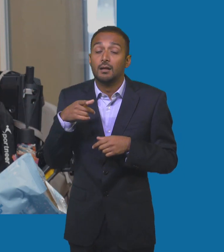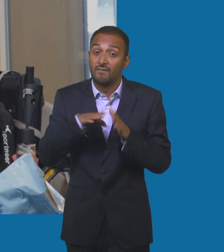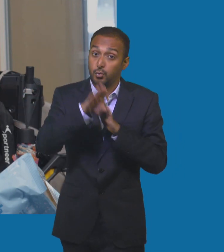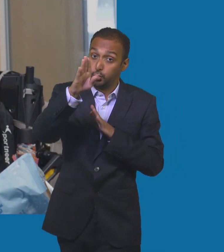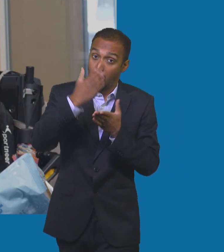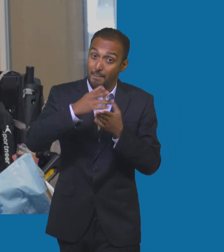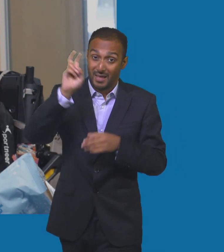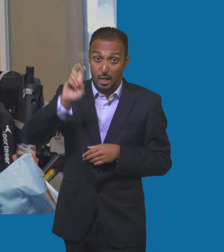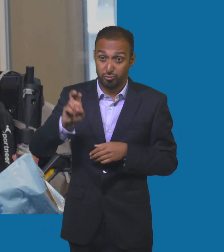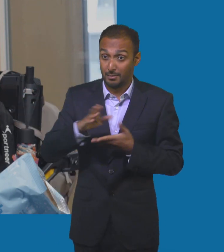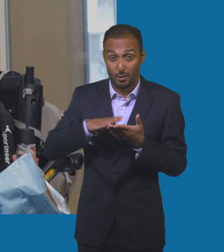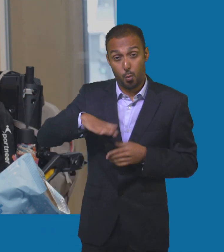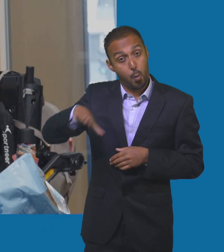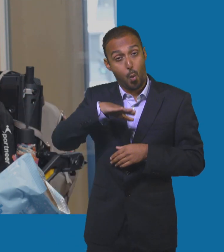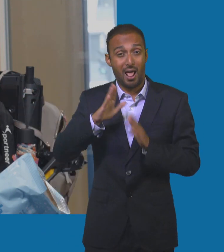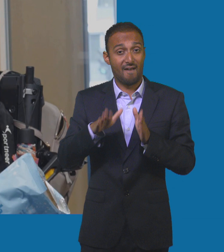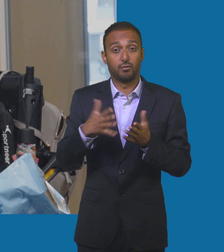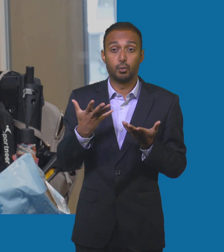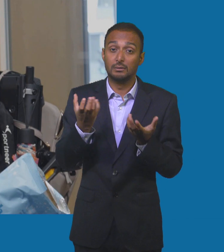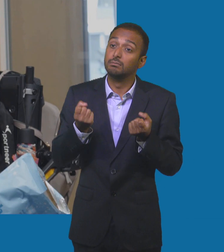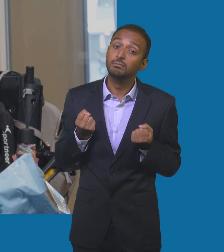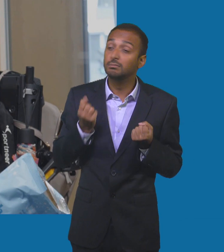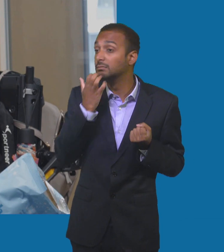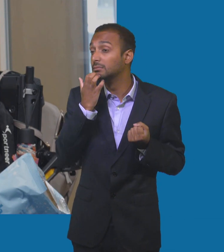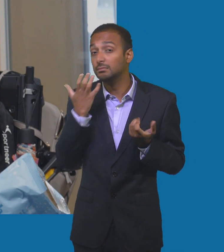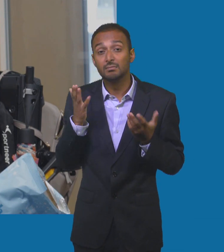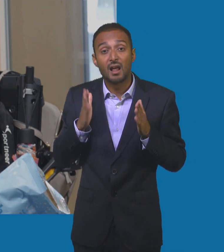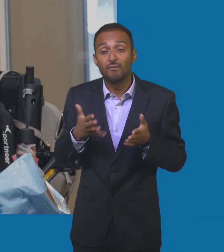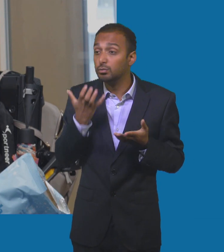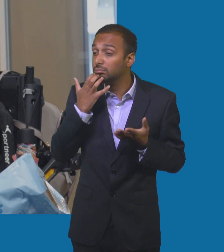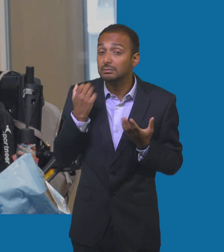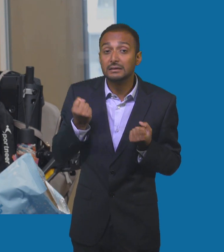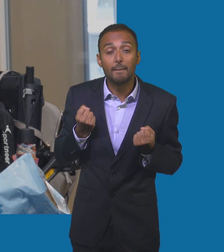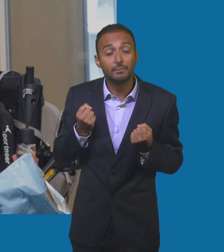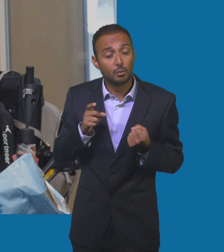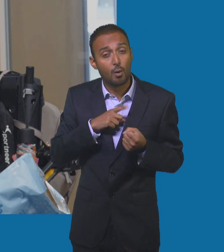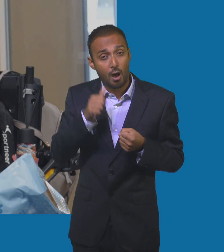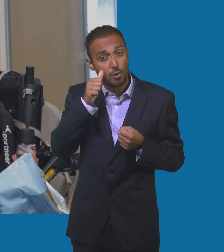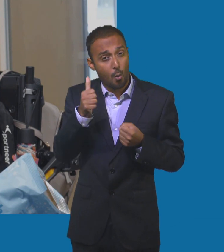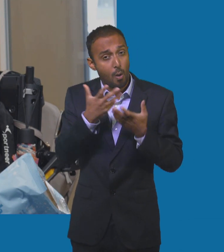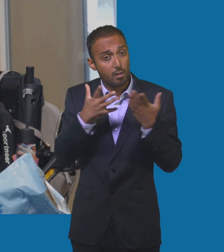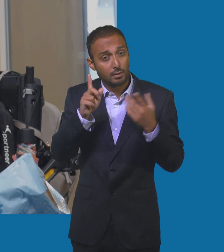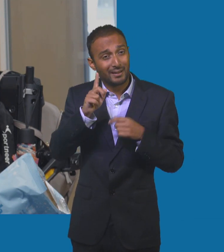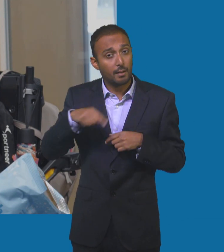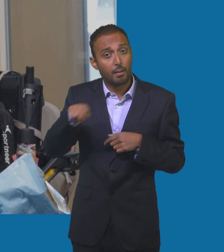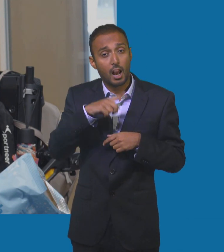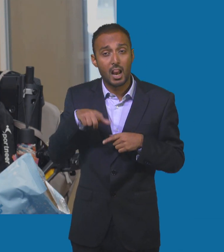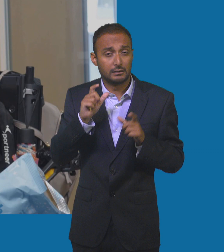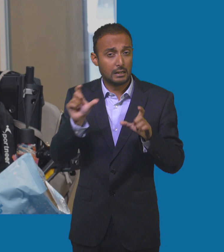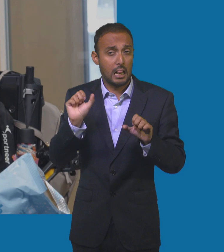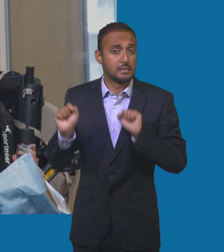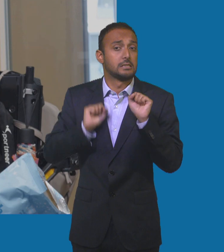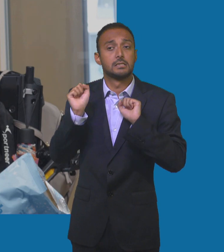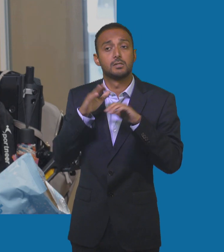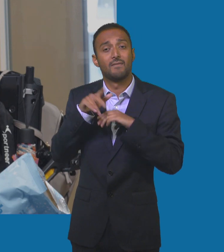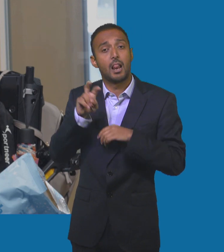like, yeah, we're on board and we just need to dig in our heels and go for it? Because I know there's a lot of people who are still incredibly apprehensive about it,